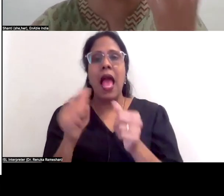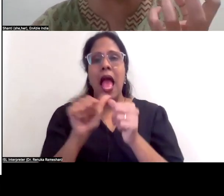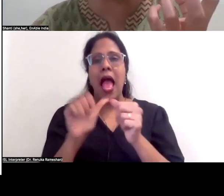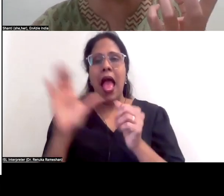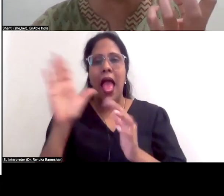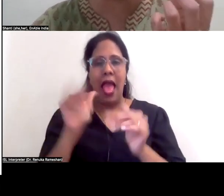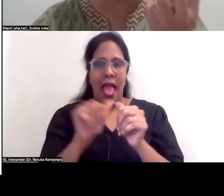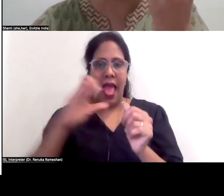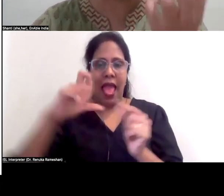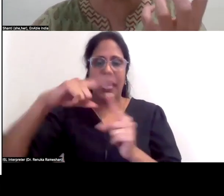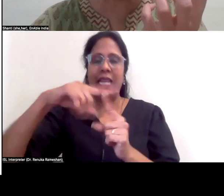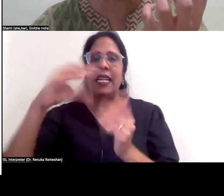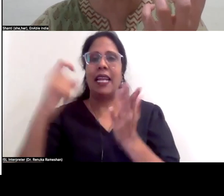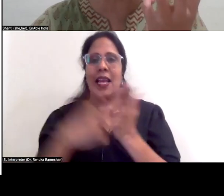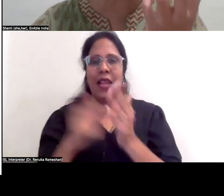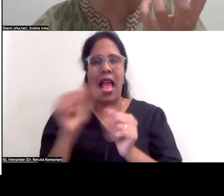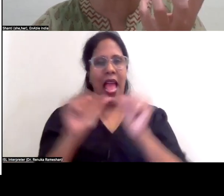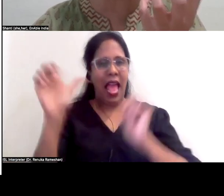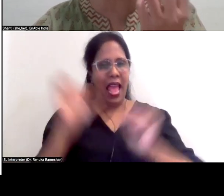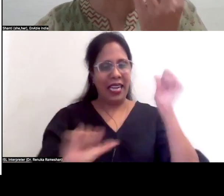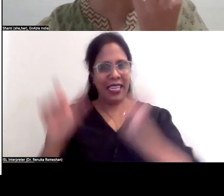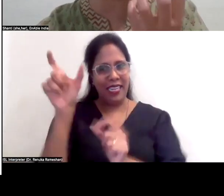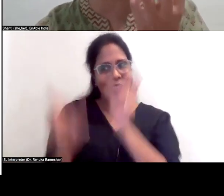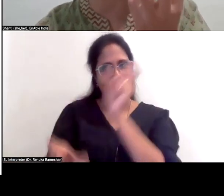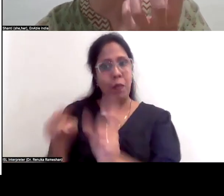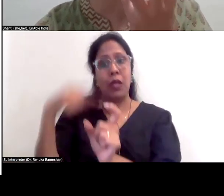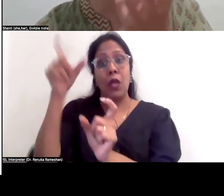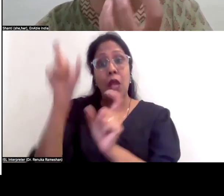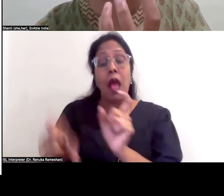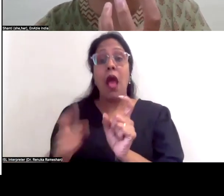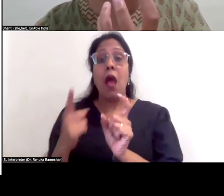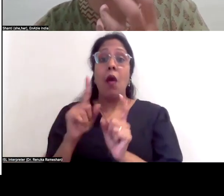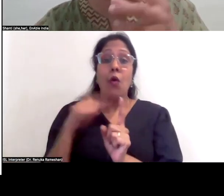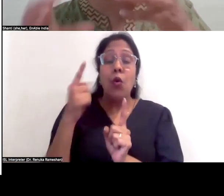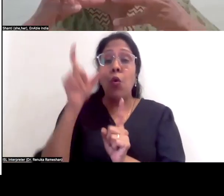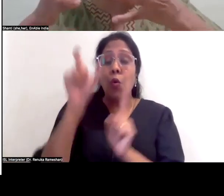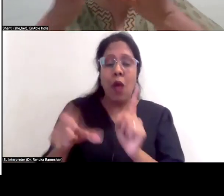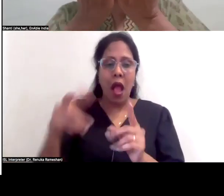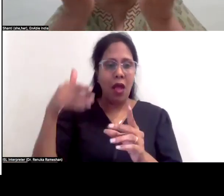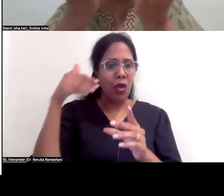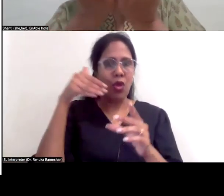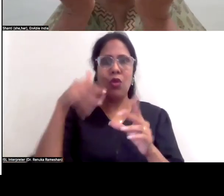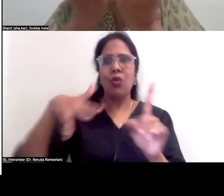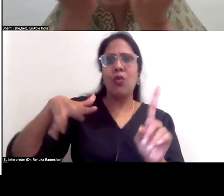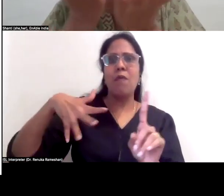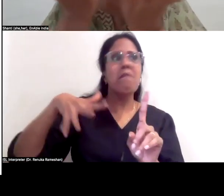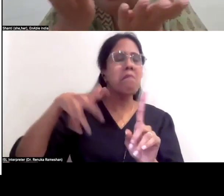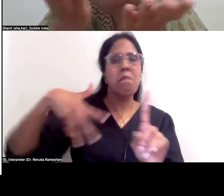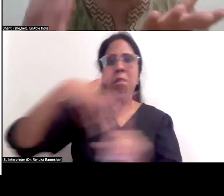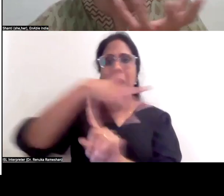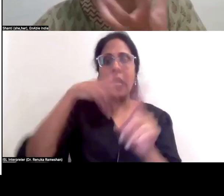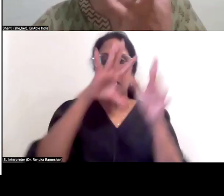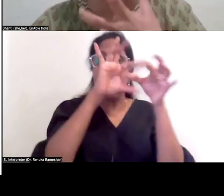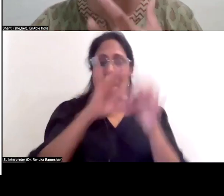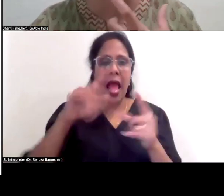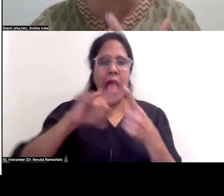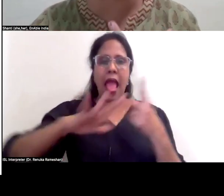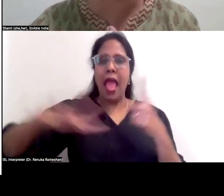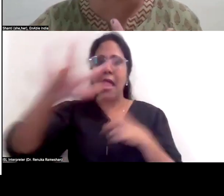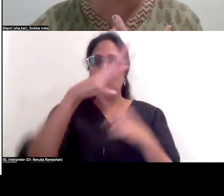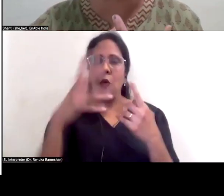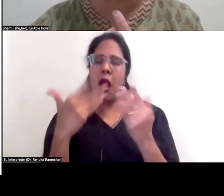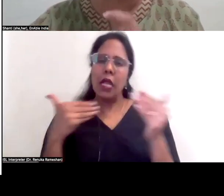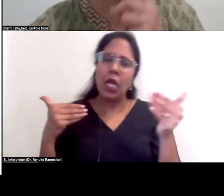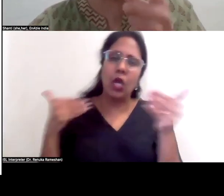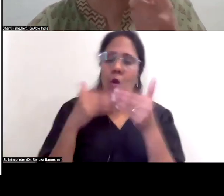use the word actor. Primary actor is the person who's closest to the context. Context is the environment, right, of that